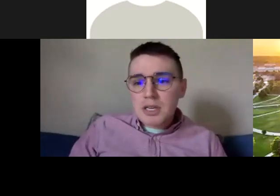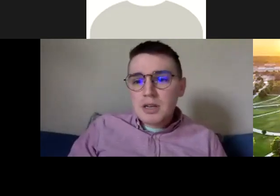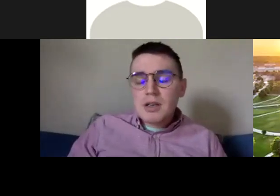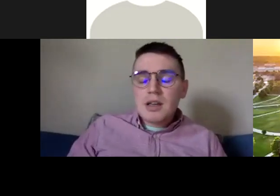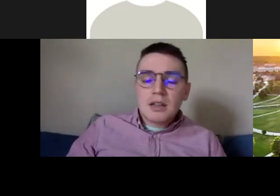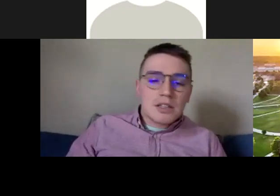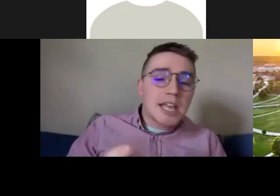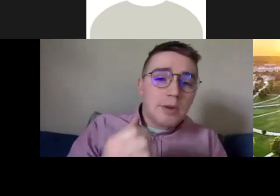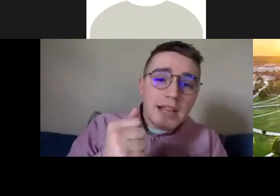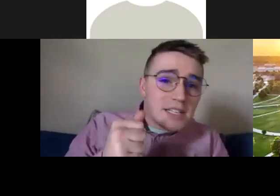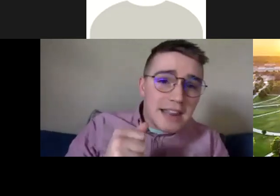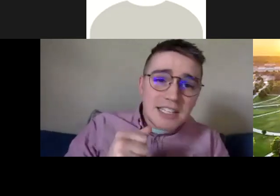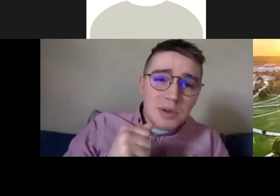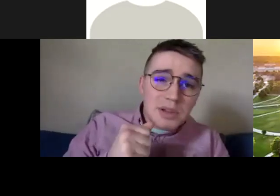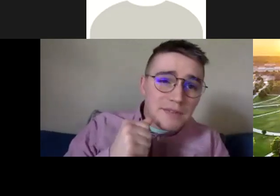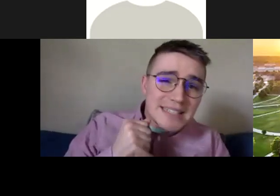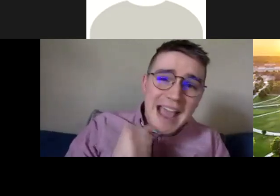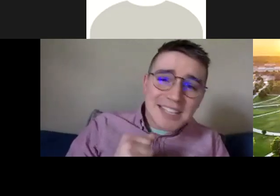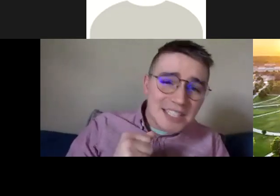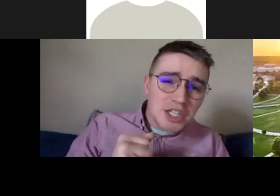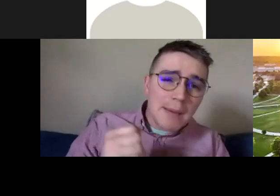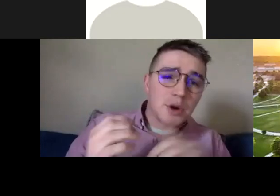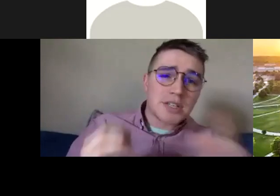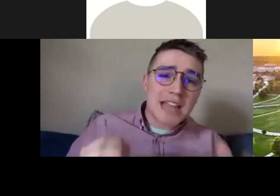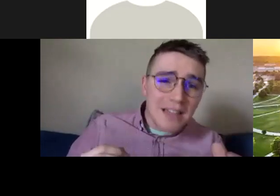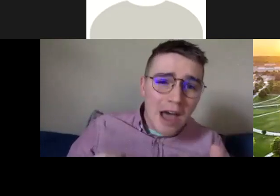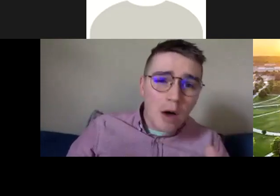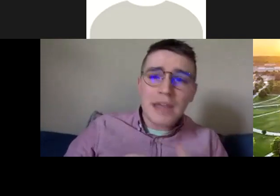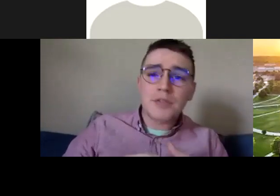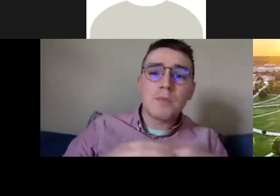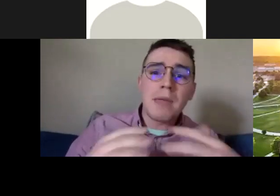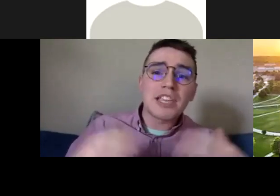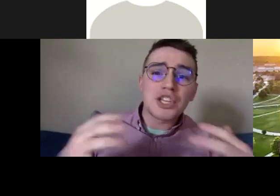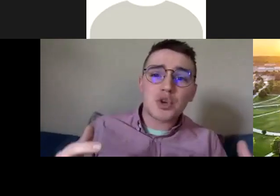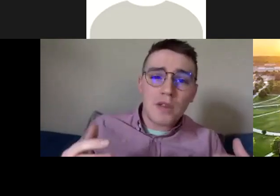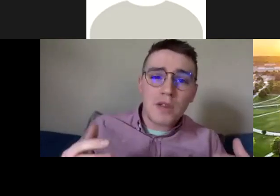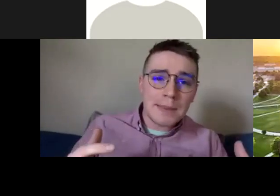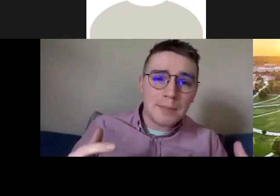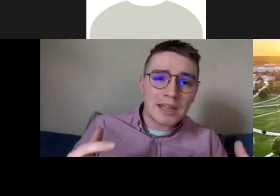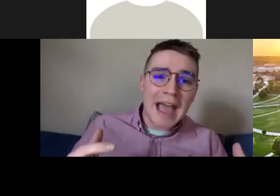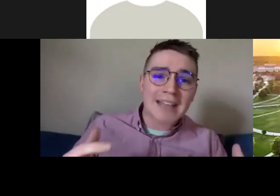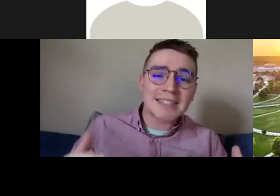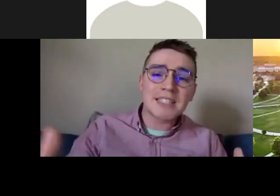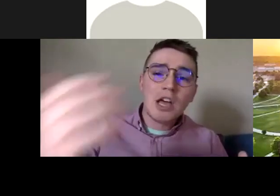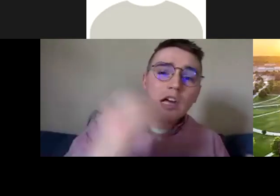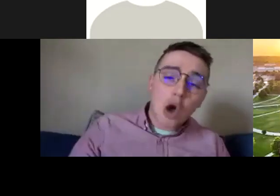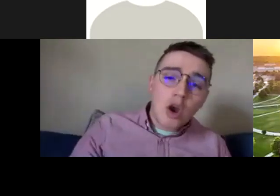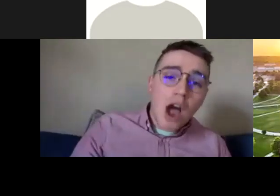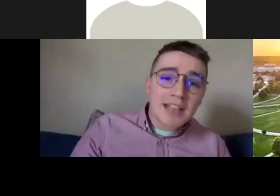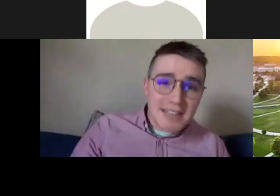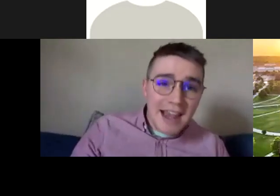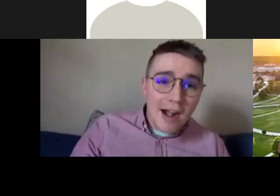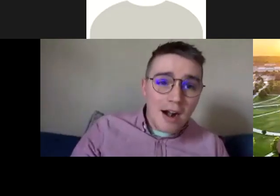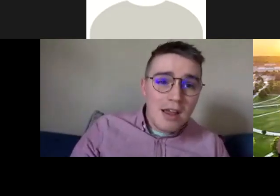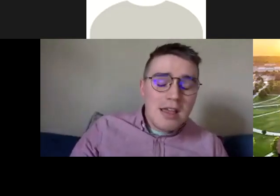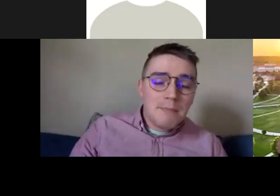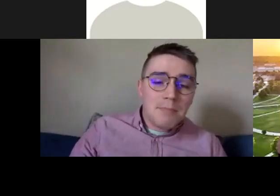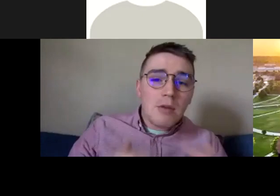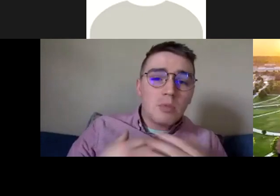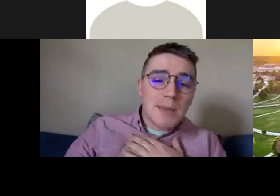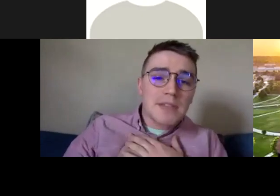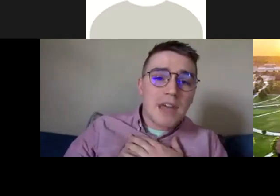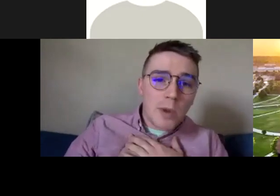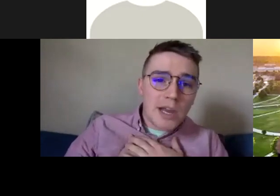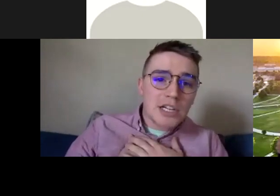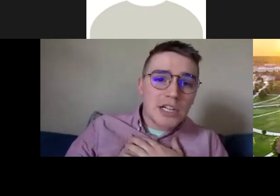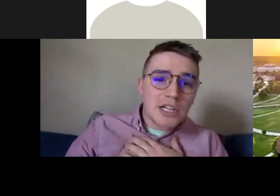most. Sunrise Clinic is doing a fantastic job through telehealth and through making sure that people can access low-cost care. But